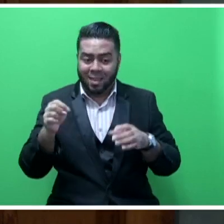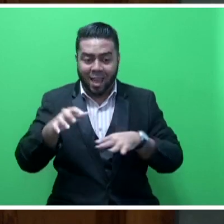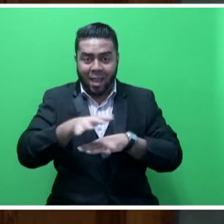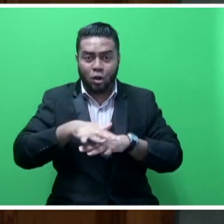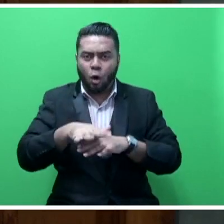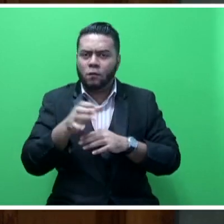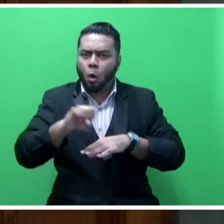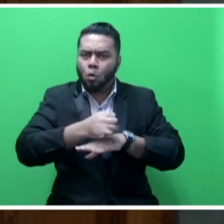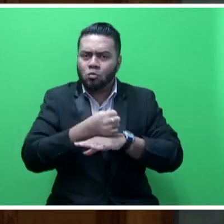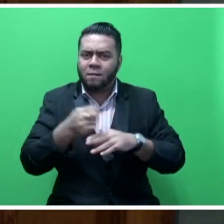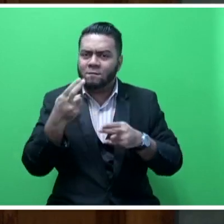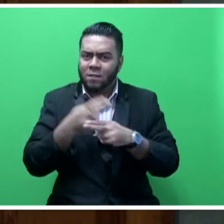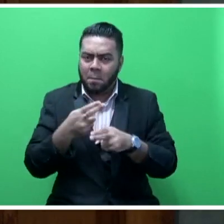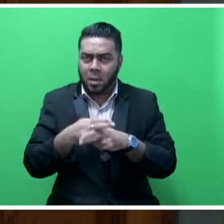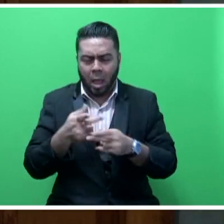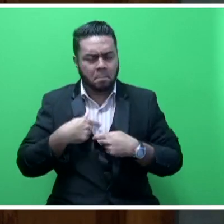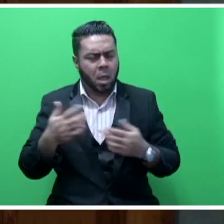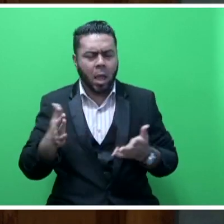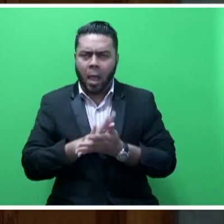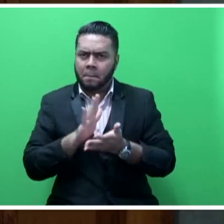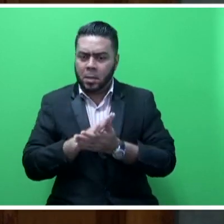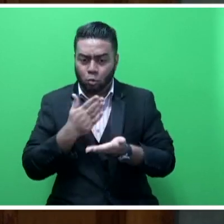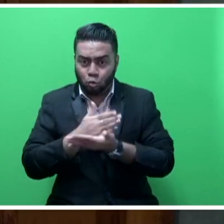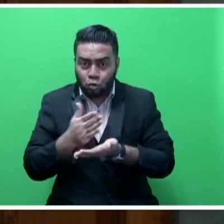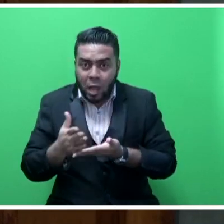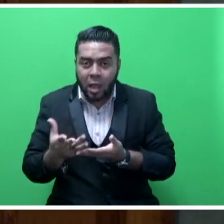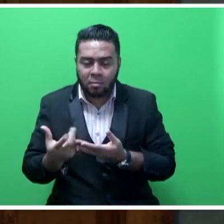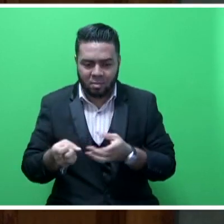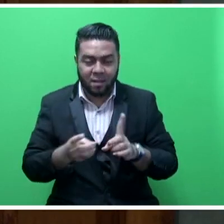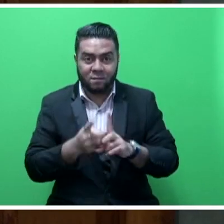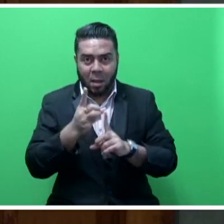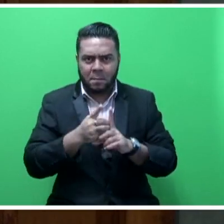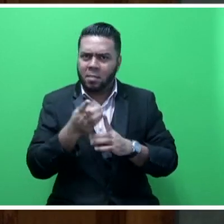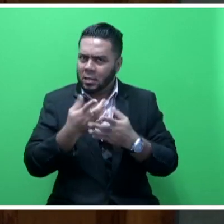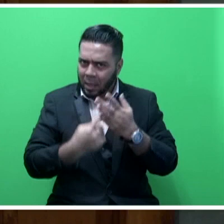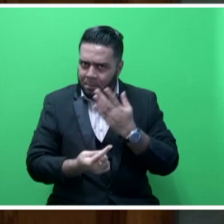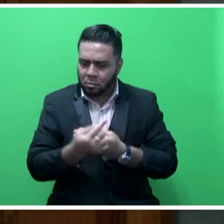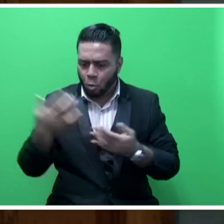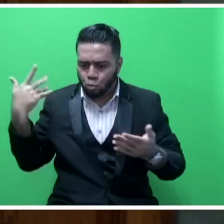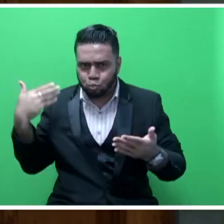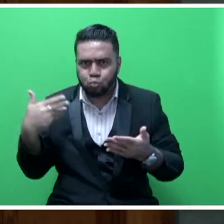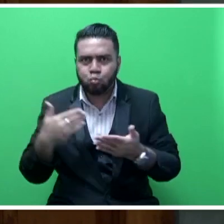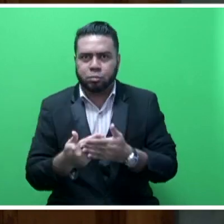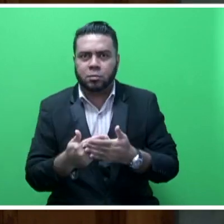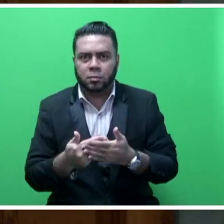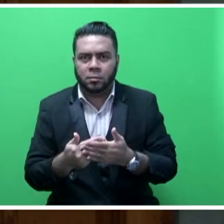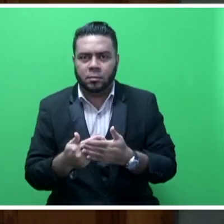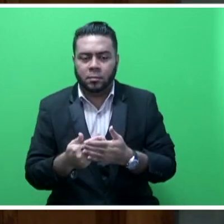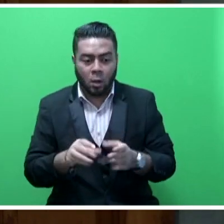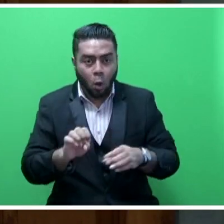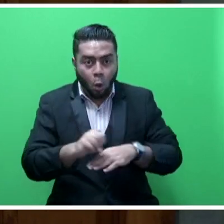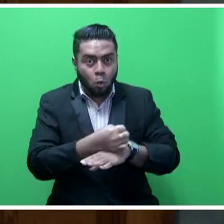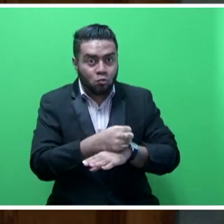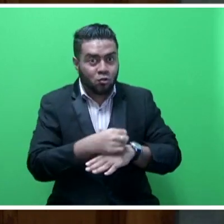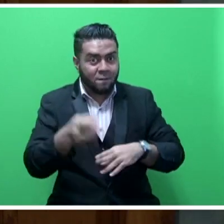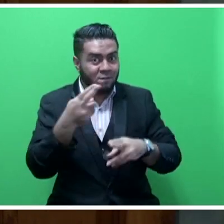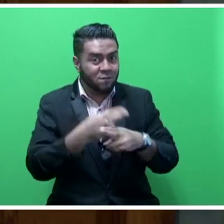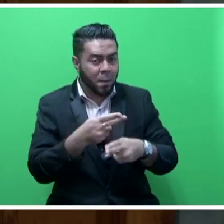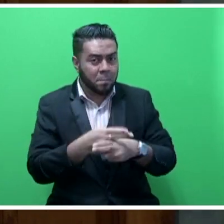farming, I am happy to share with the Parliament the developments that has evolved. Ocean farming